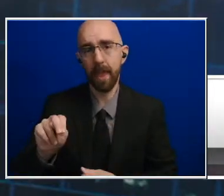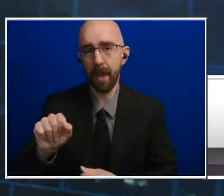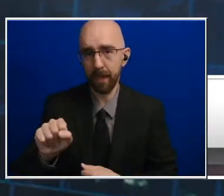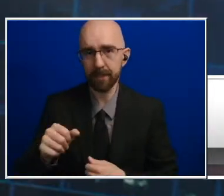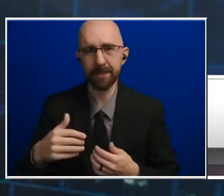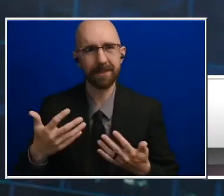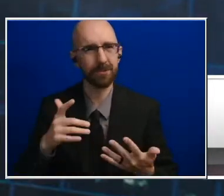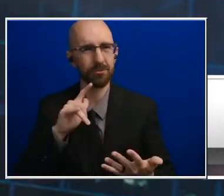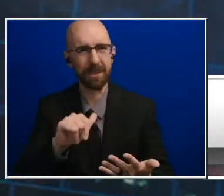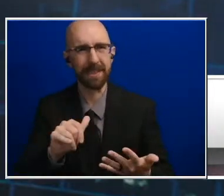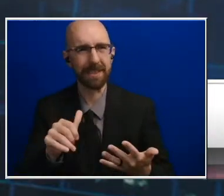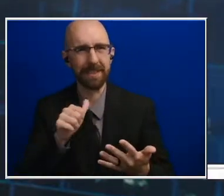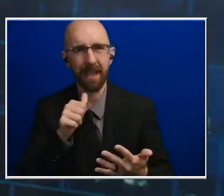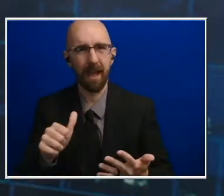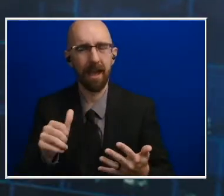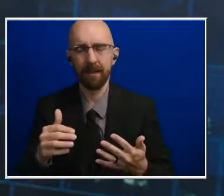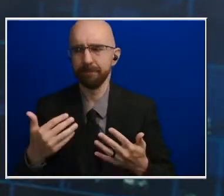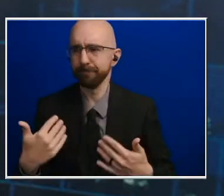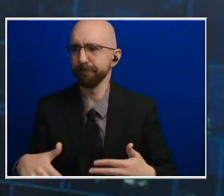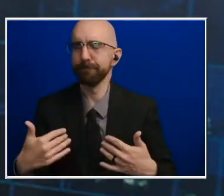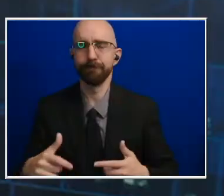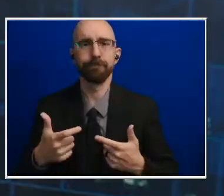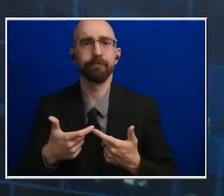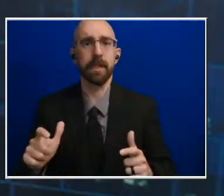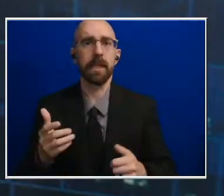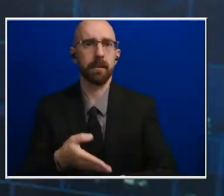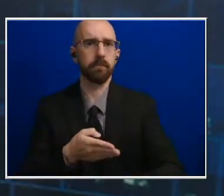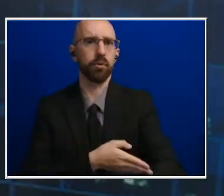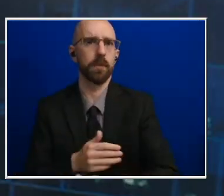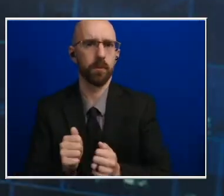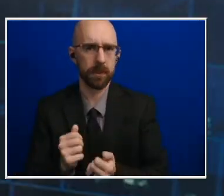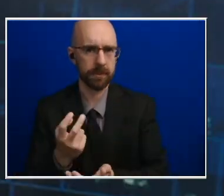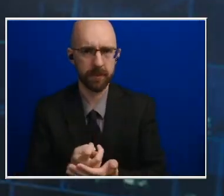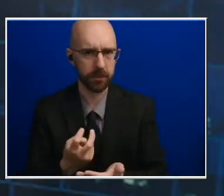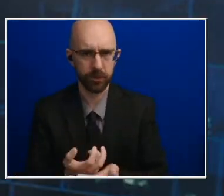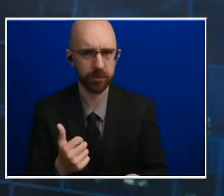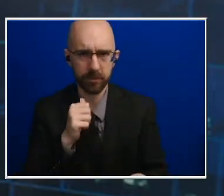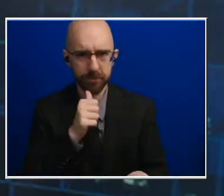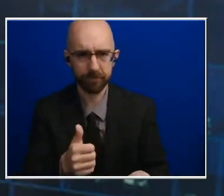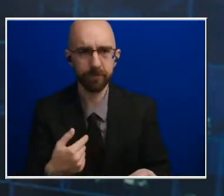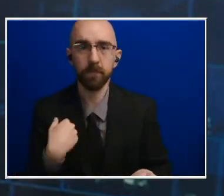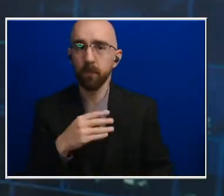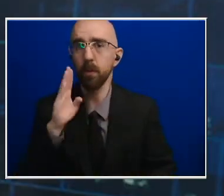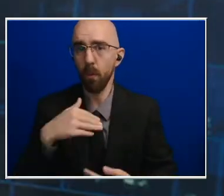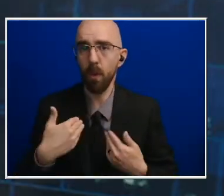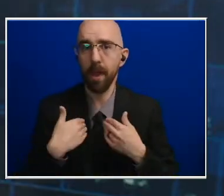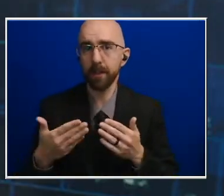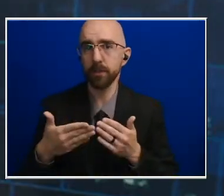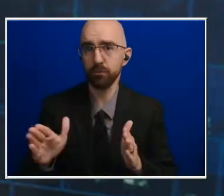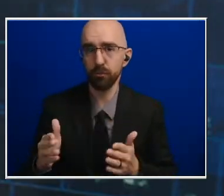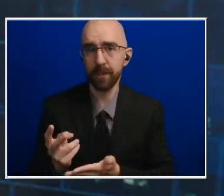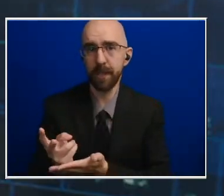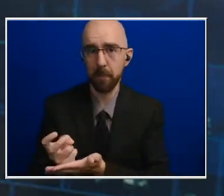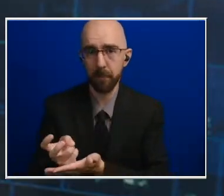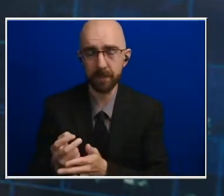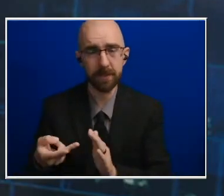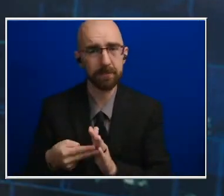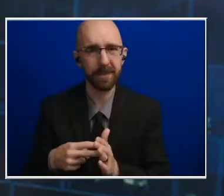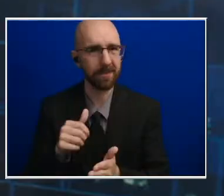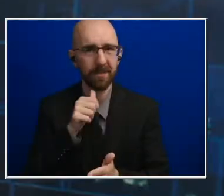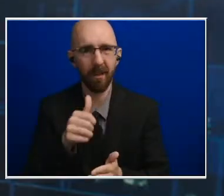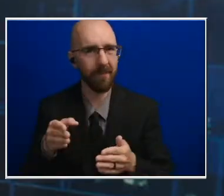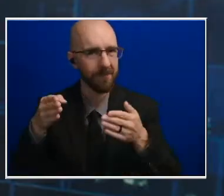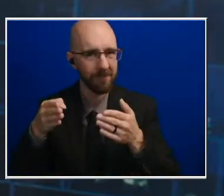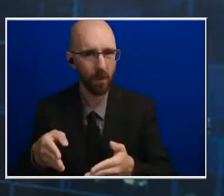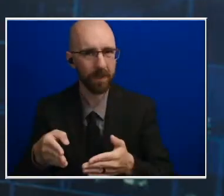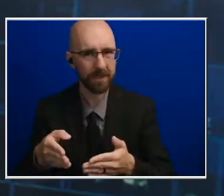a significant improvement in her seizures. And we know she has generalized epilepsy, which means there's not a focus that can